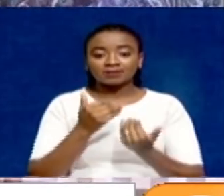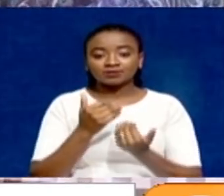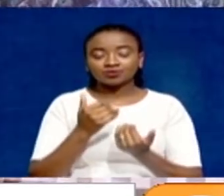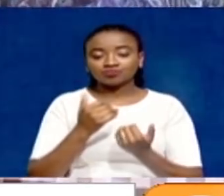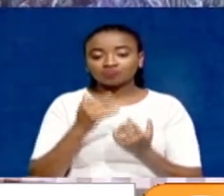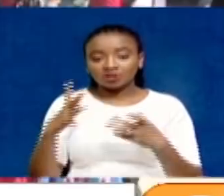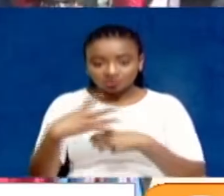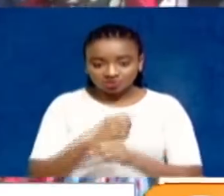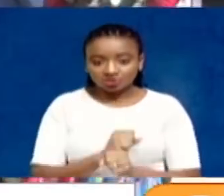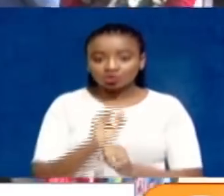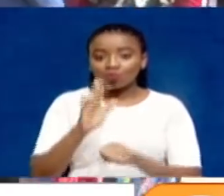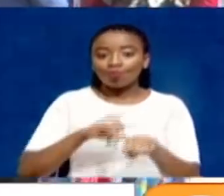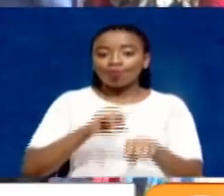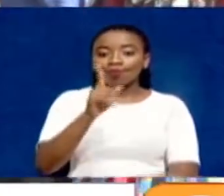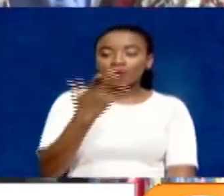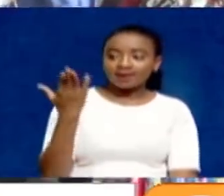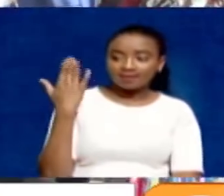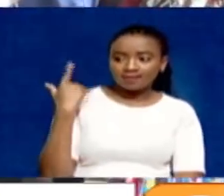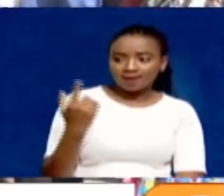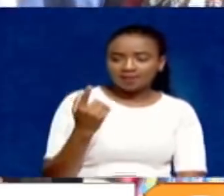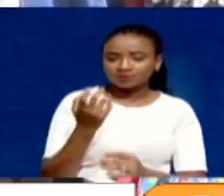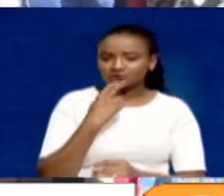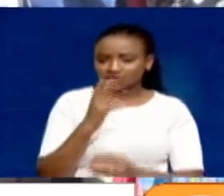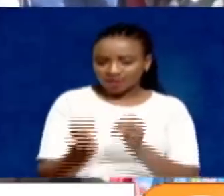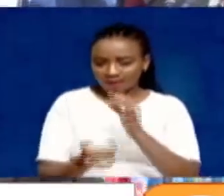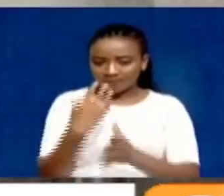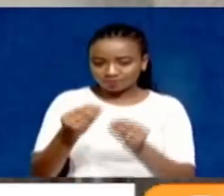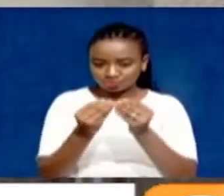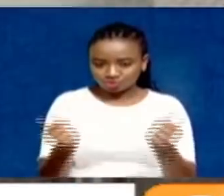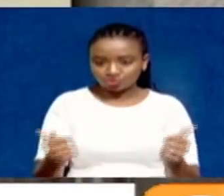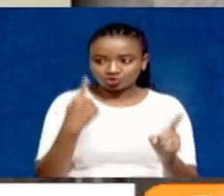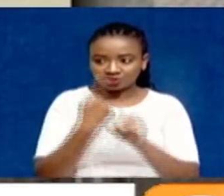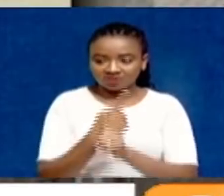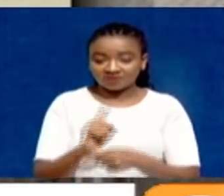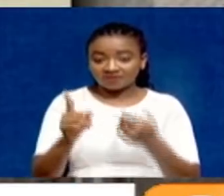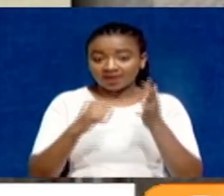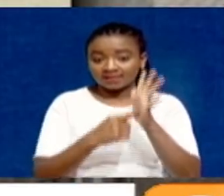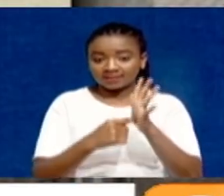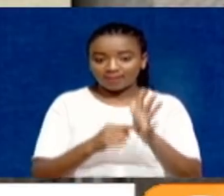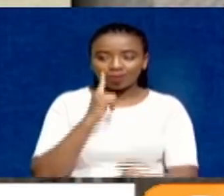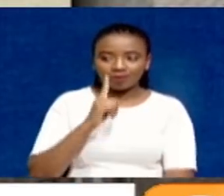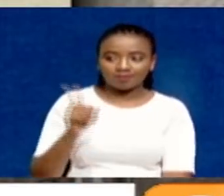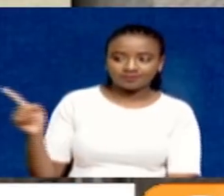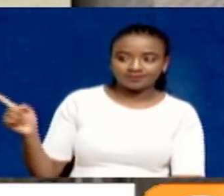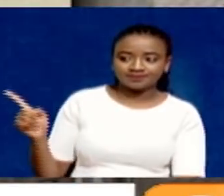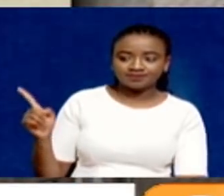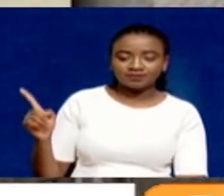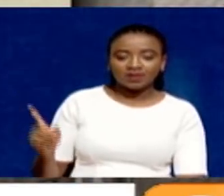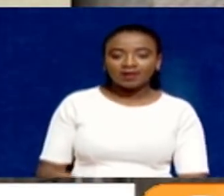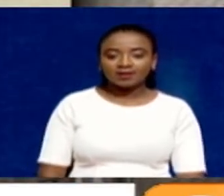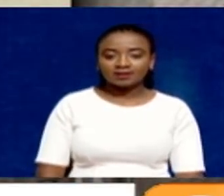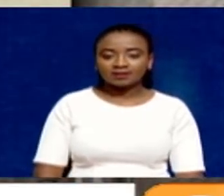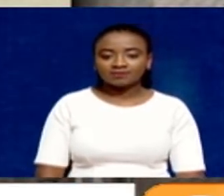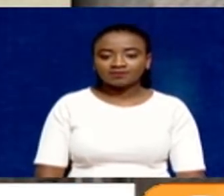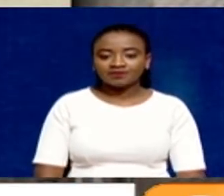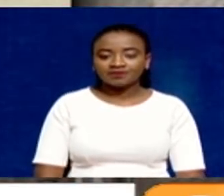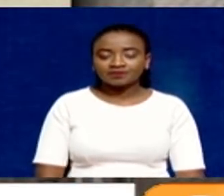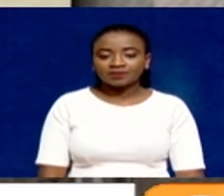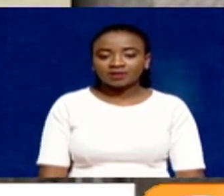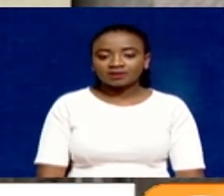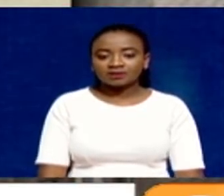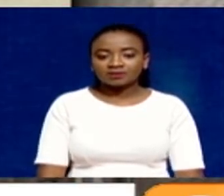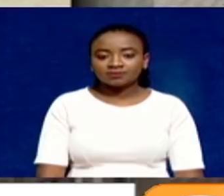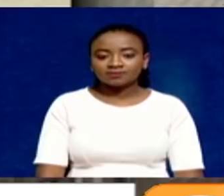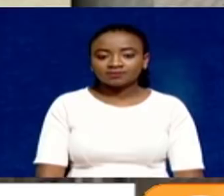Thursday came up with a number of resolutions. They include installation of CCTV cameras in the school, emergency exit